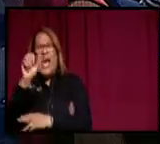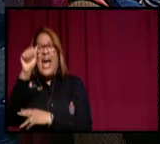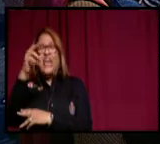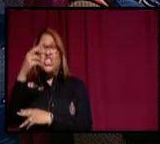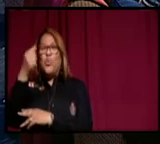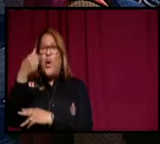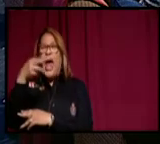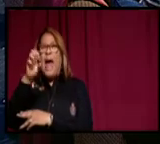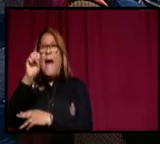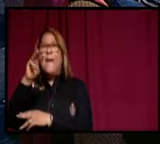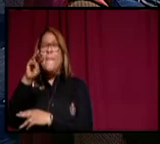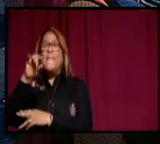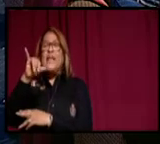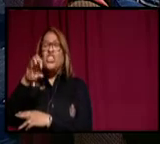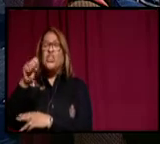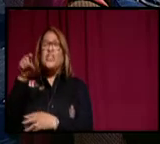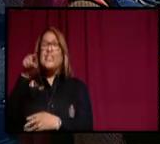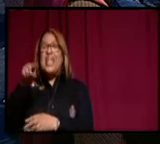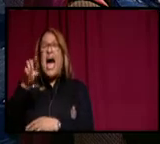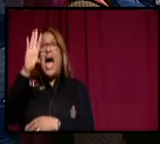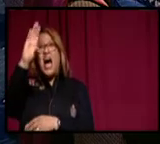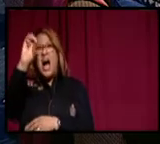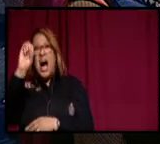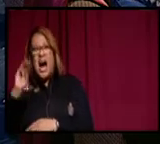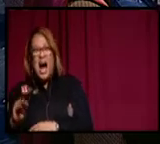kray@angierayministries.com. Send your prayer request to that email address,